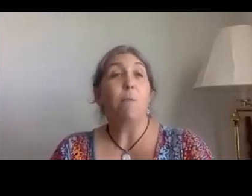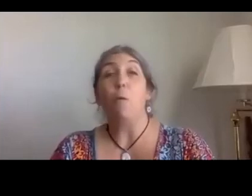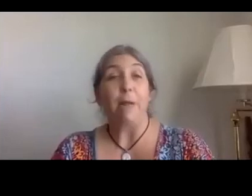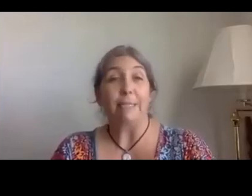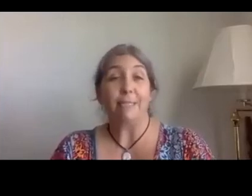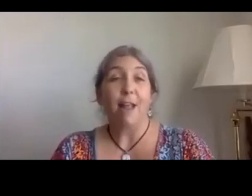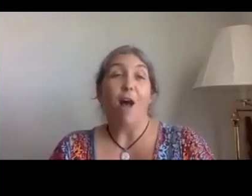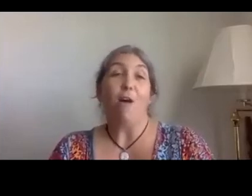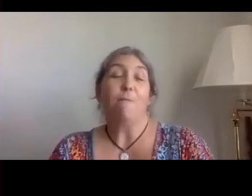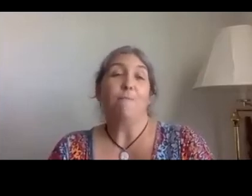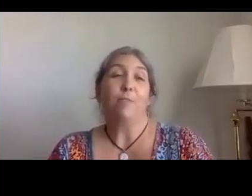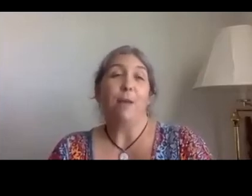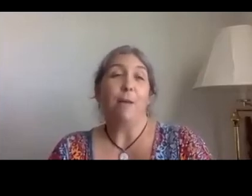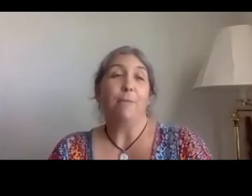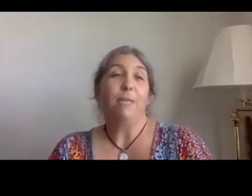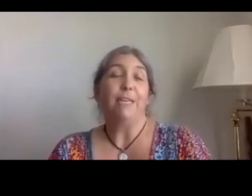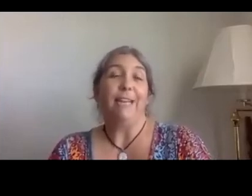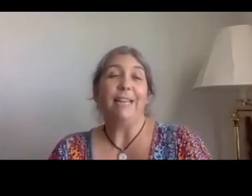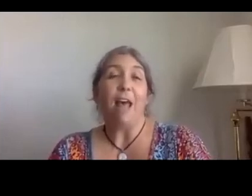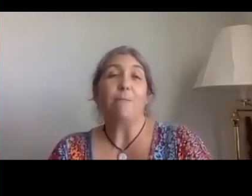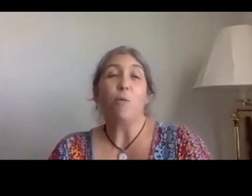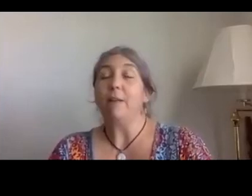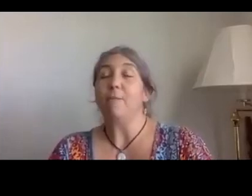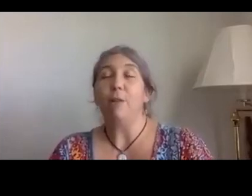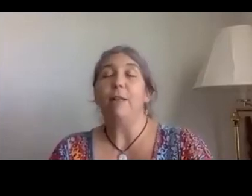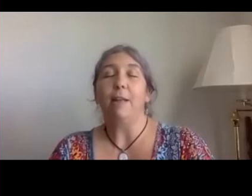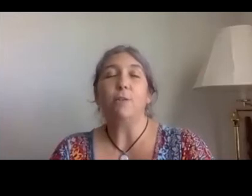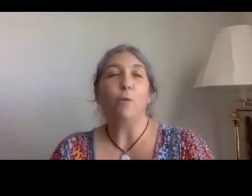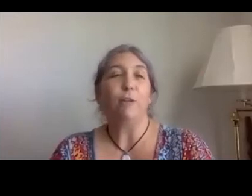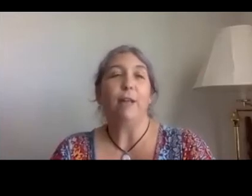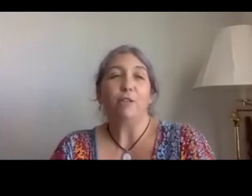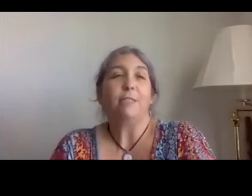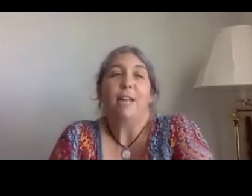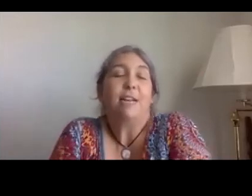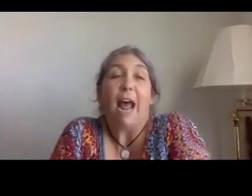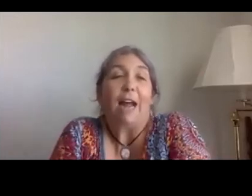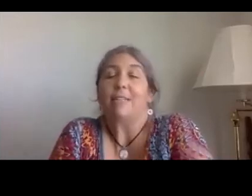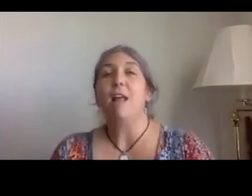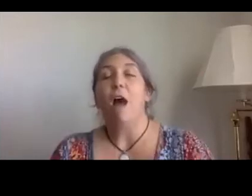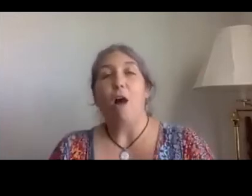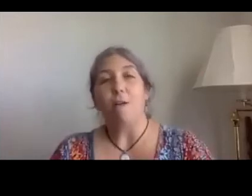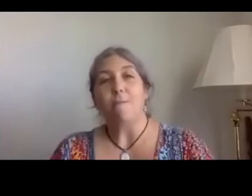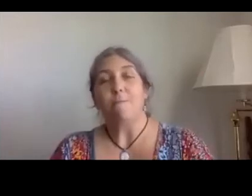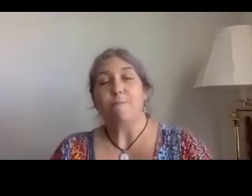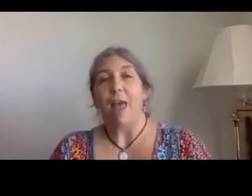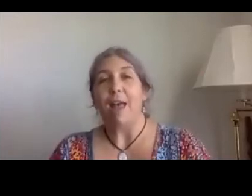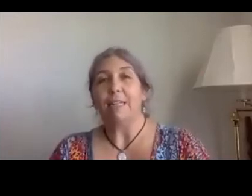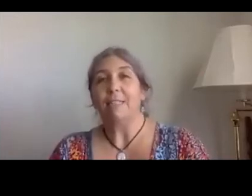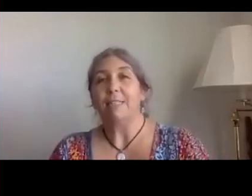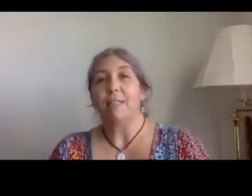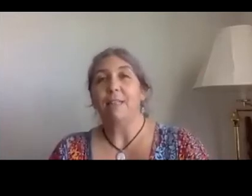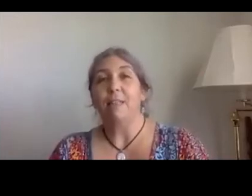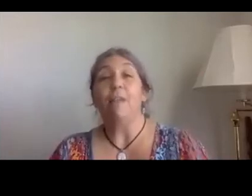mindful moment to be in that moment completely and totally and just connect.